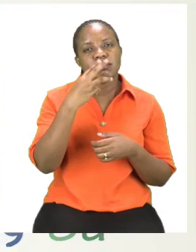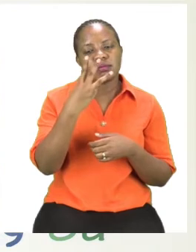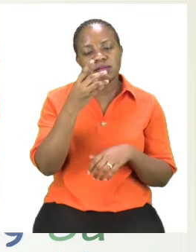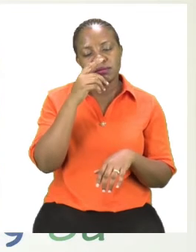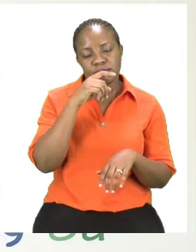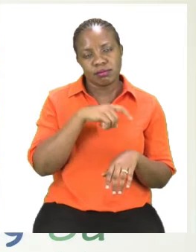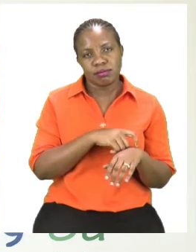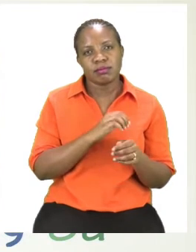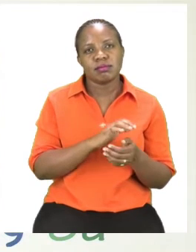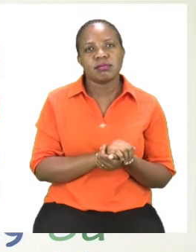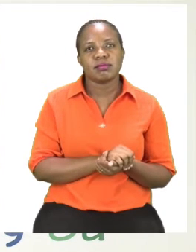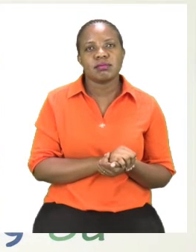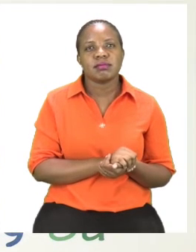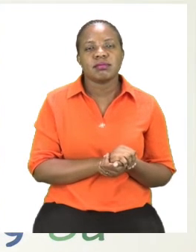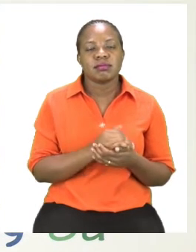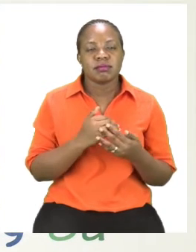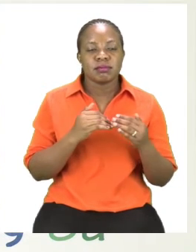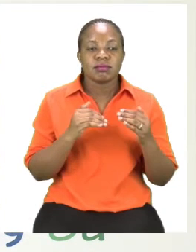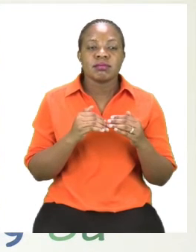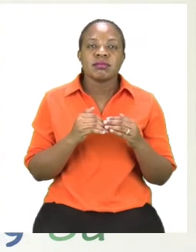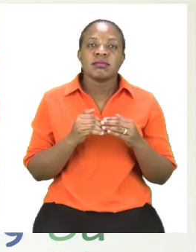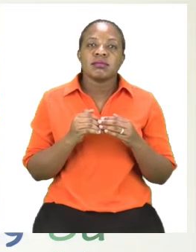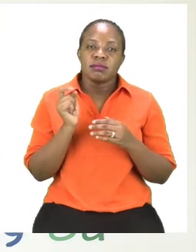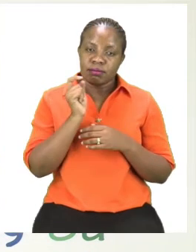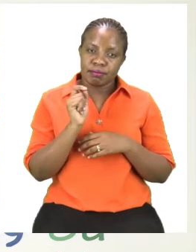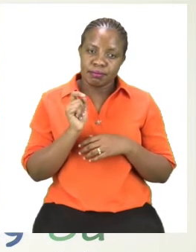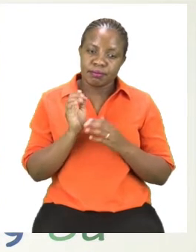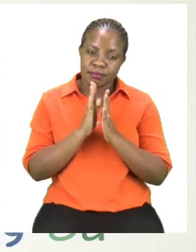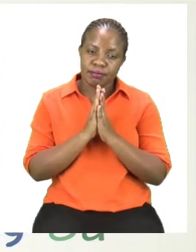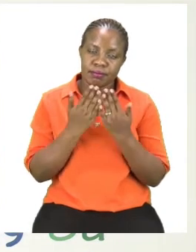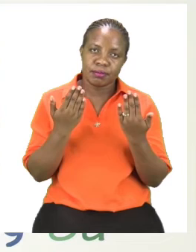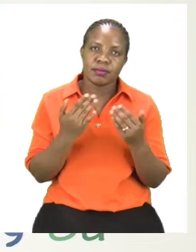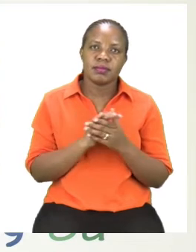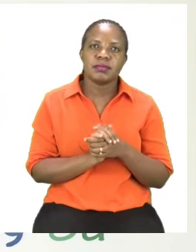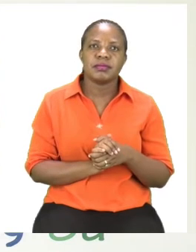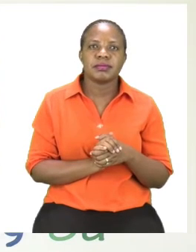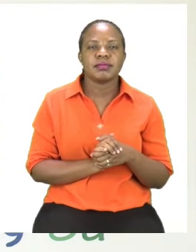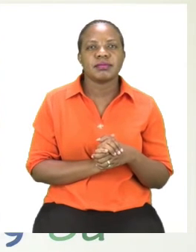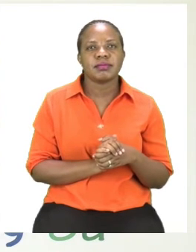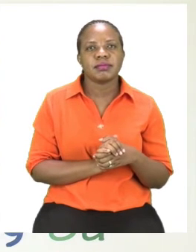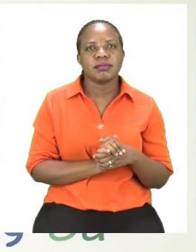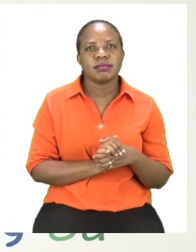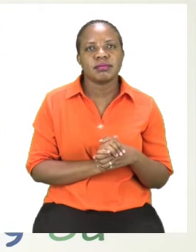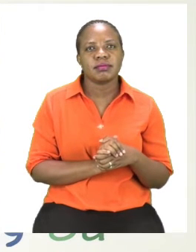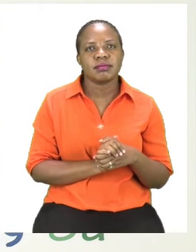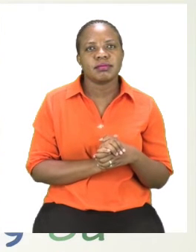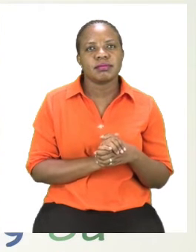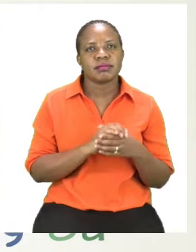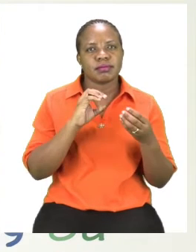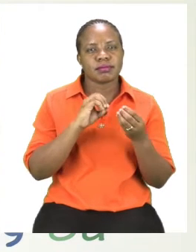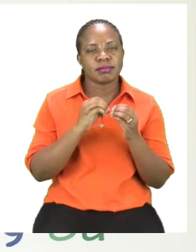thing. So let us go back into our exercise. Number 1 in our exercise